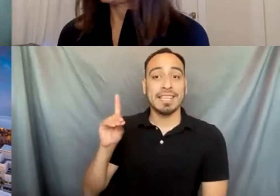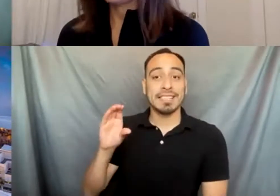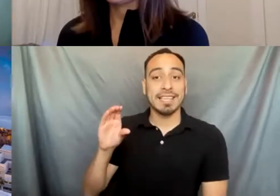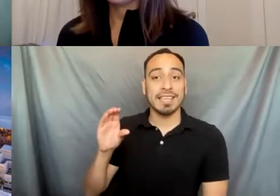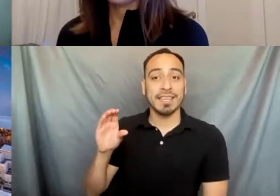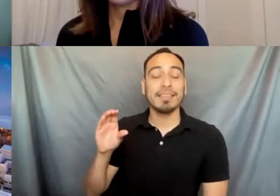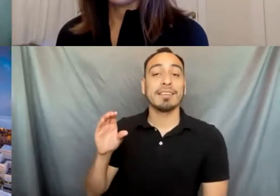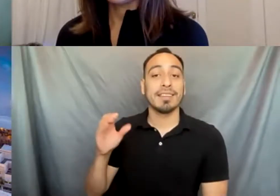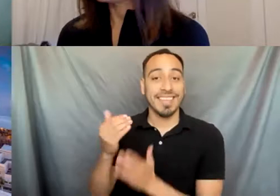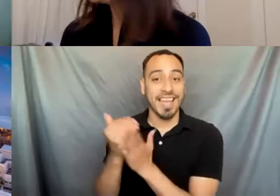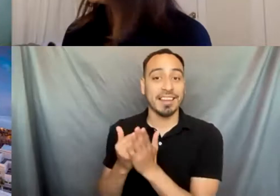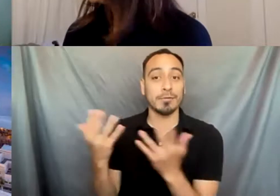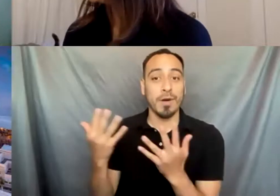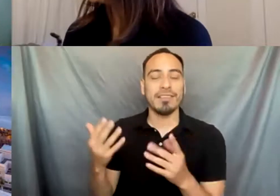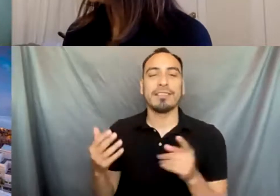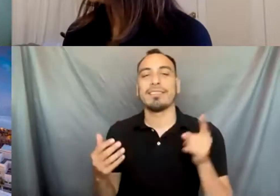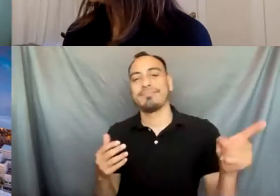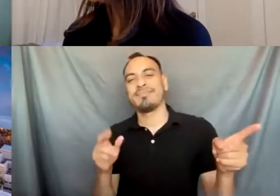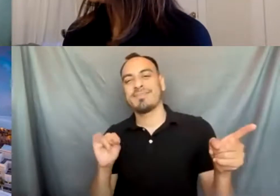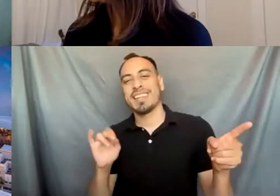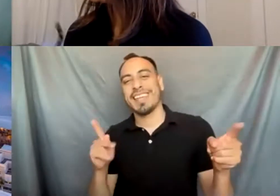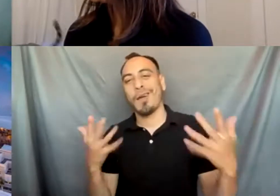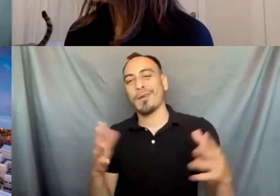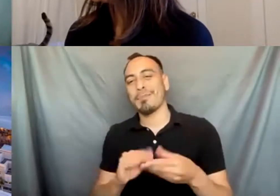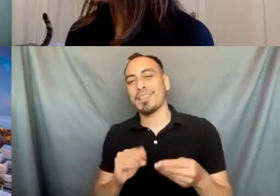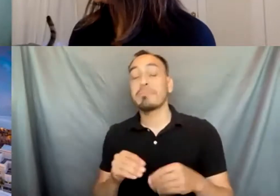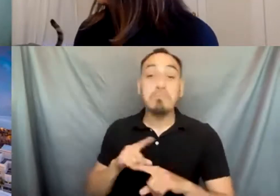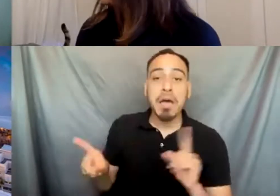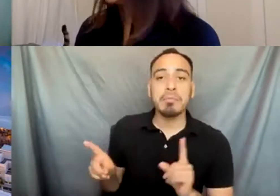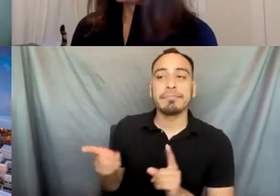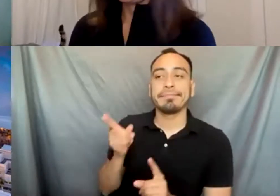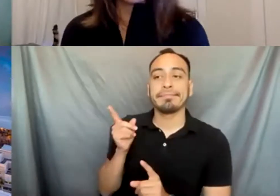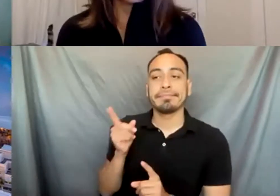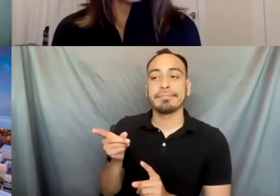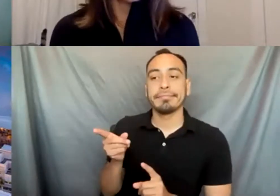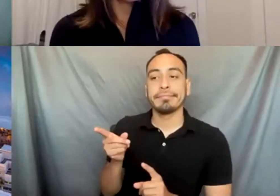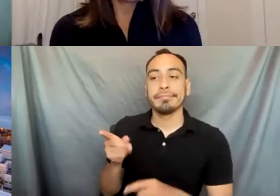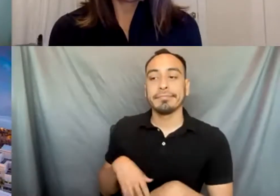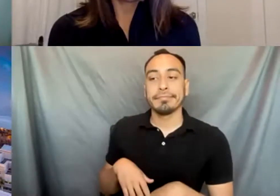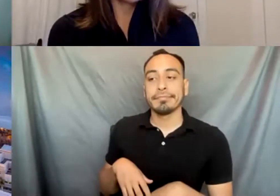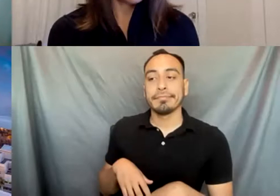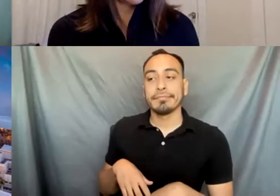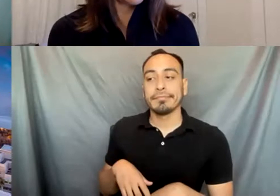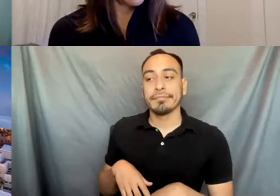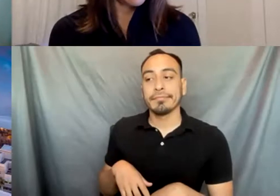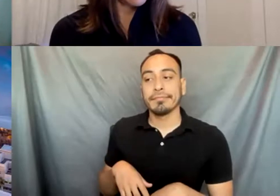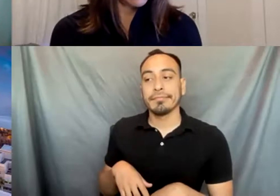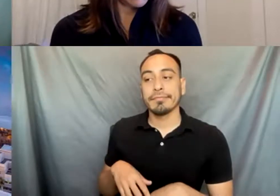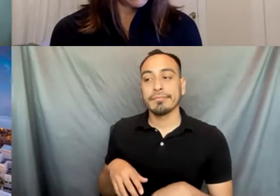Nick had already pointed out, is that no one really had a good heads up on it.